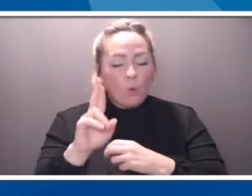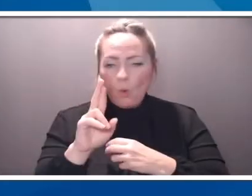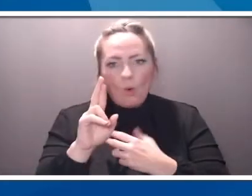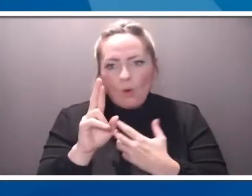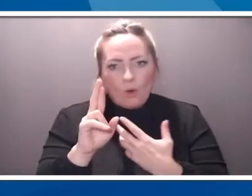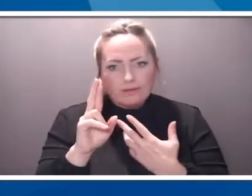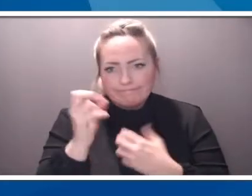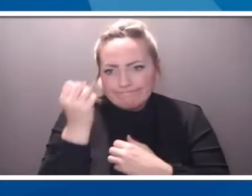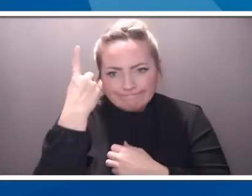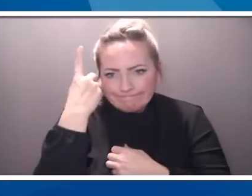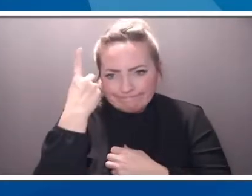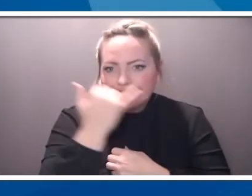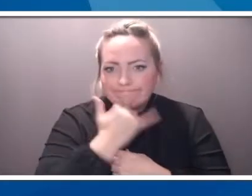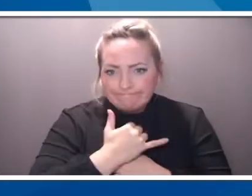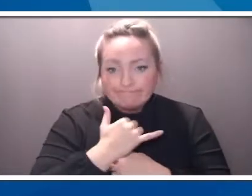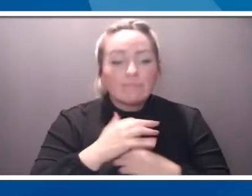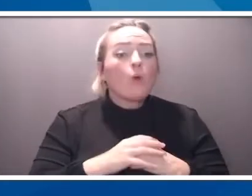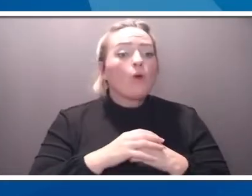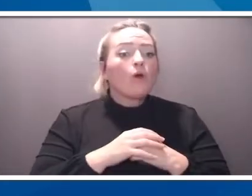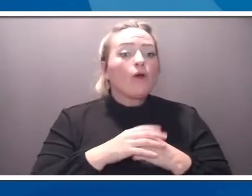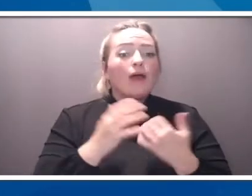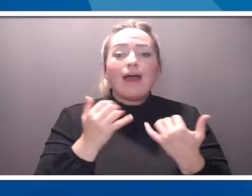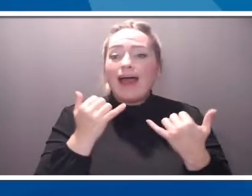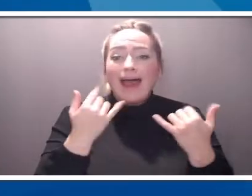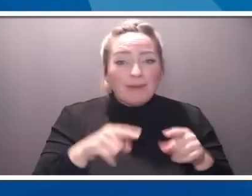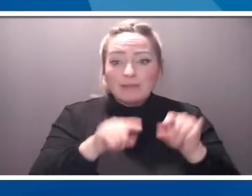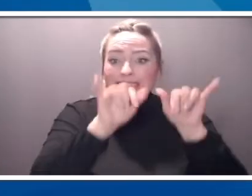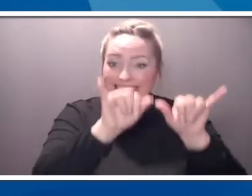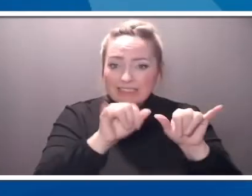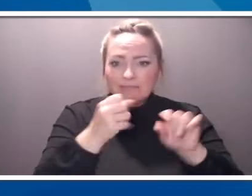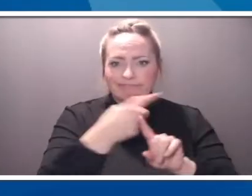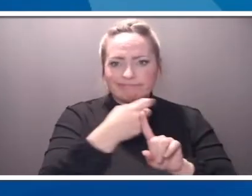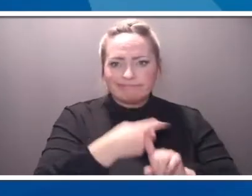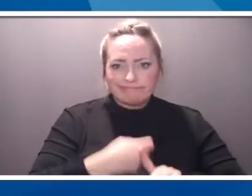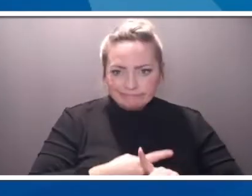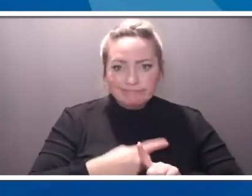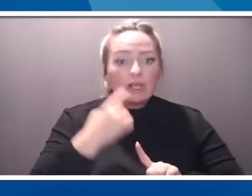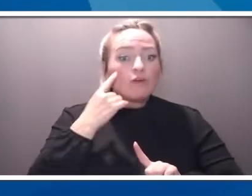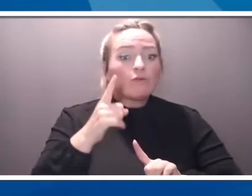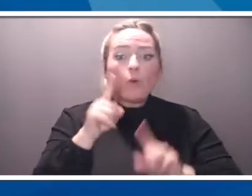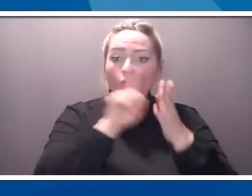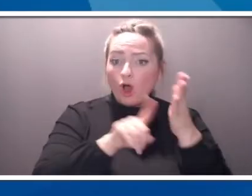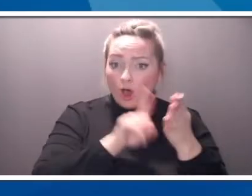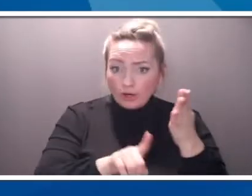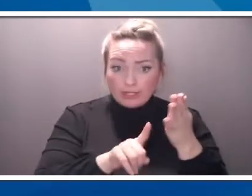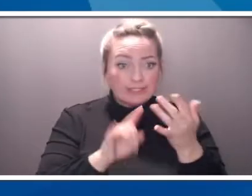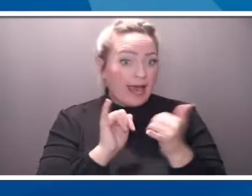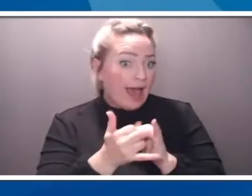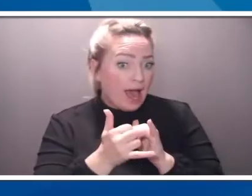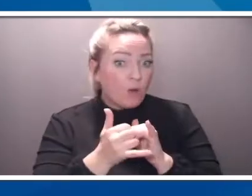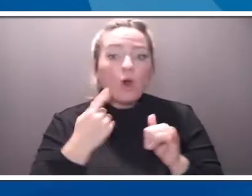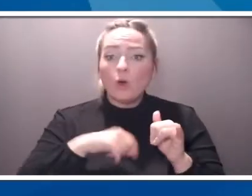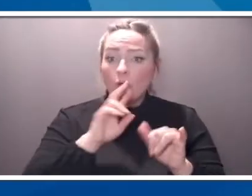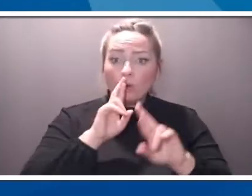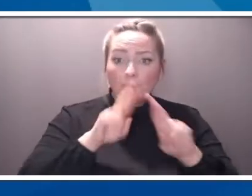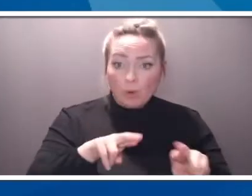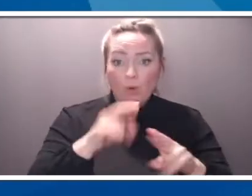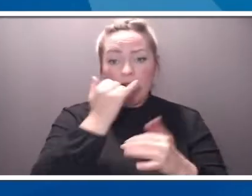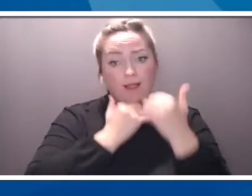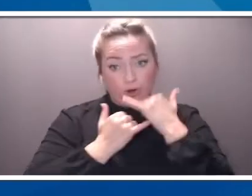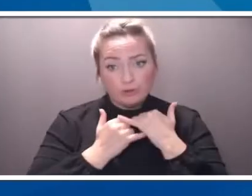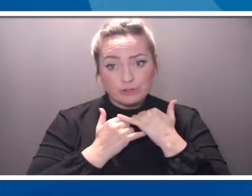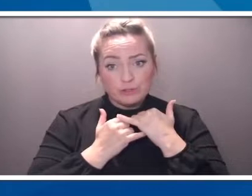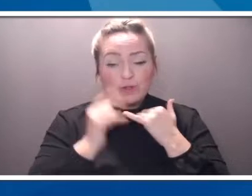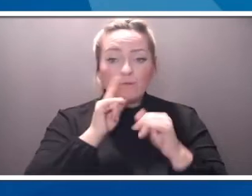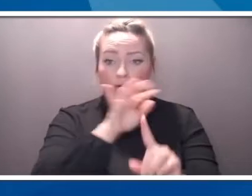misunderstood and or misinterpreted. And that can lead to inconsistencies in audits and in the way that